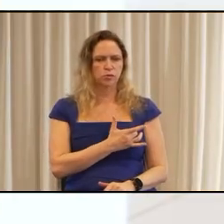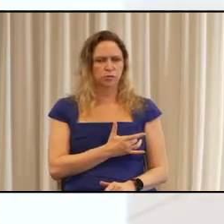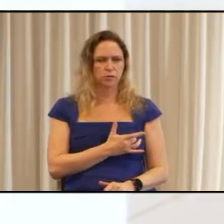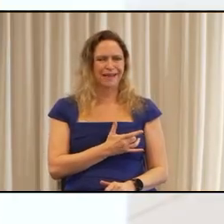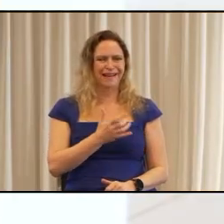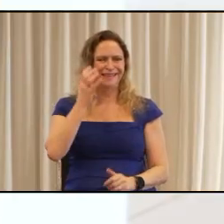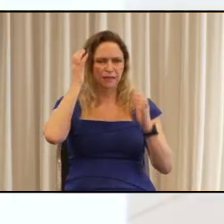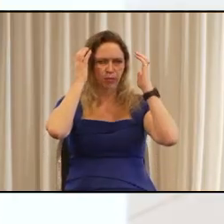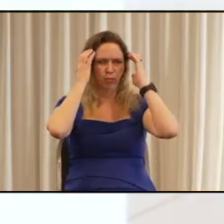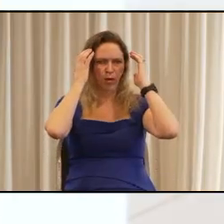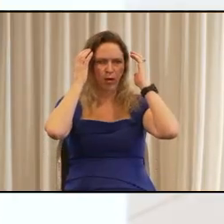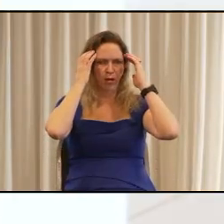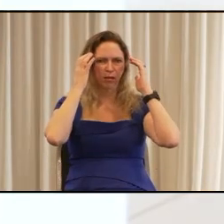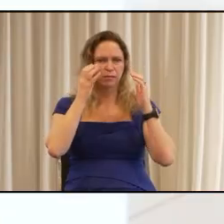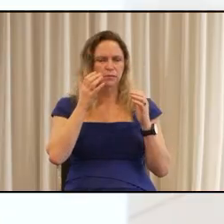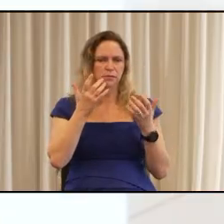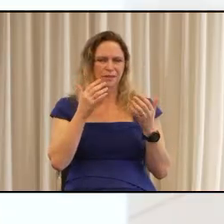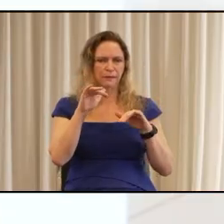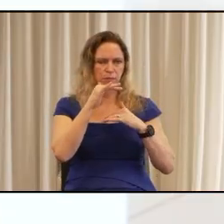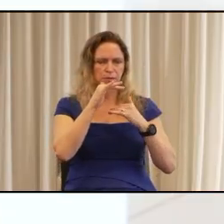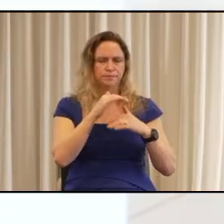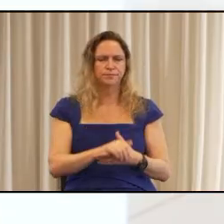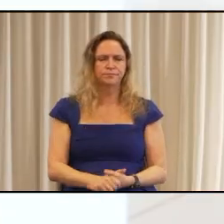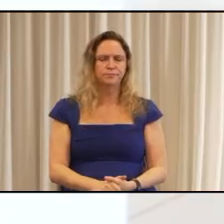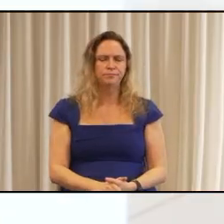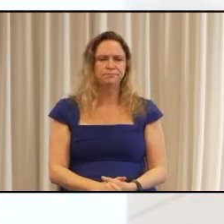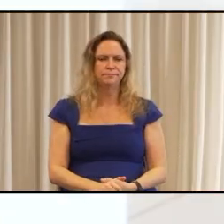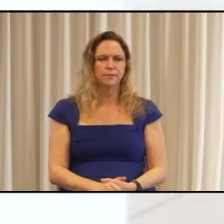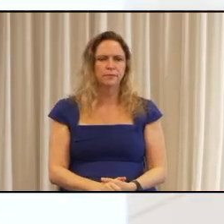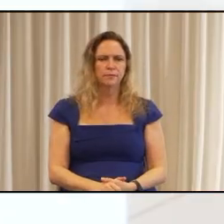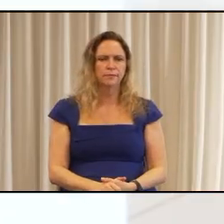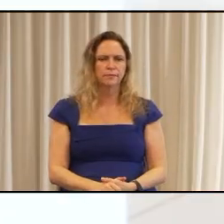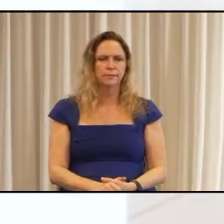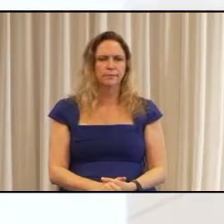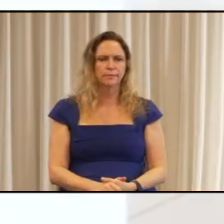cognitive abilities. And so